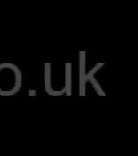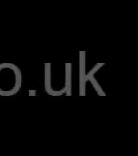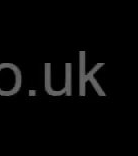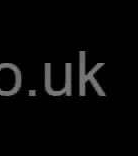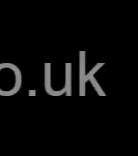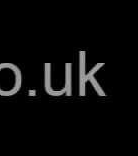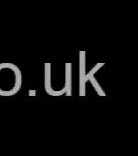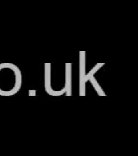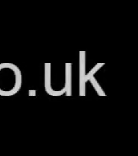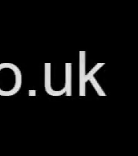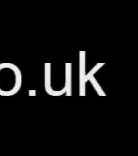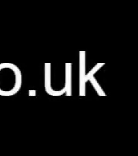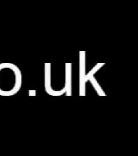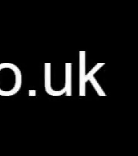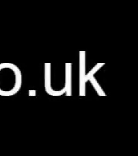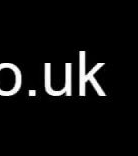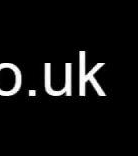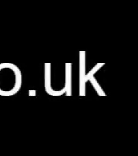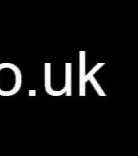it is